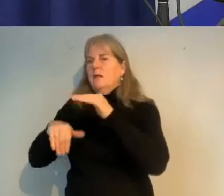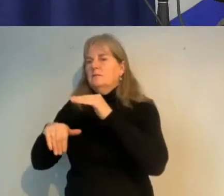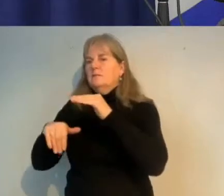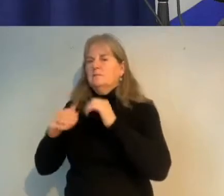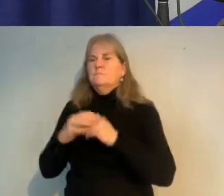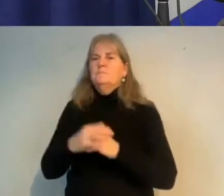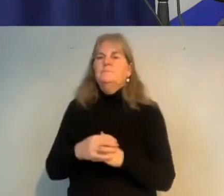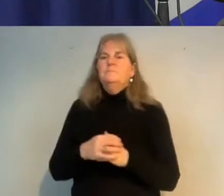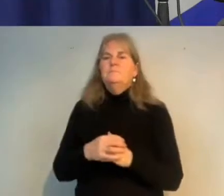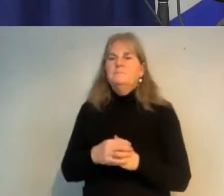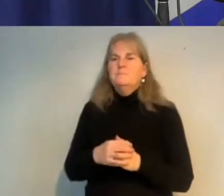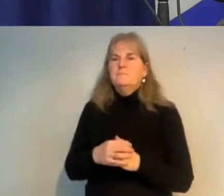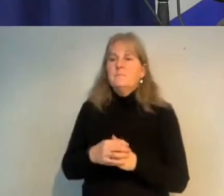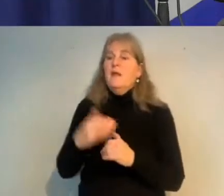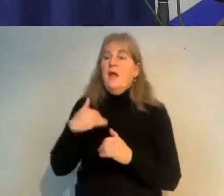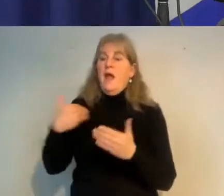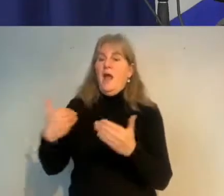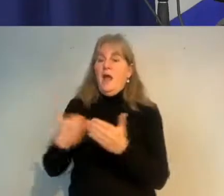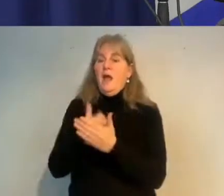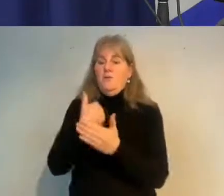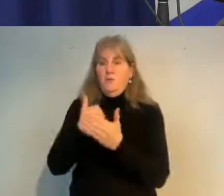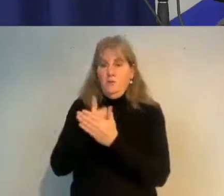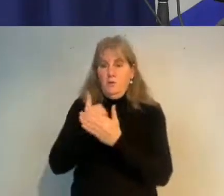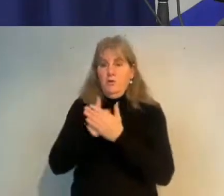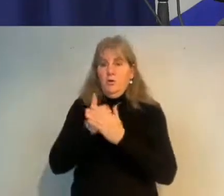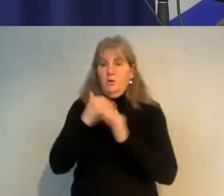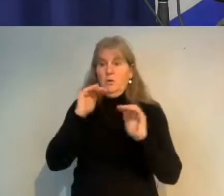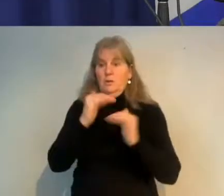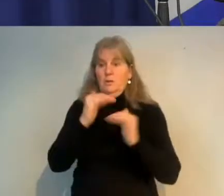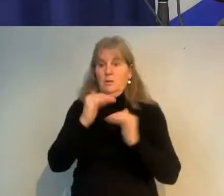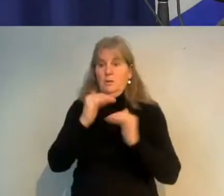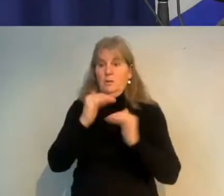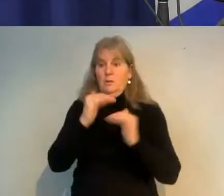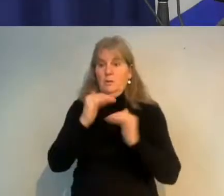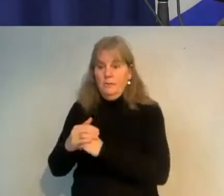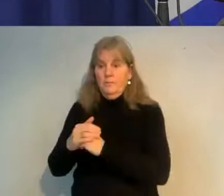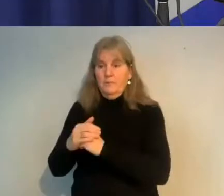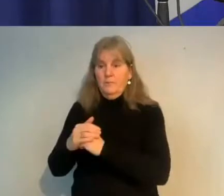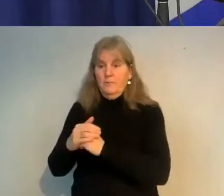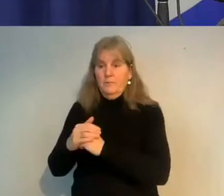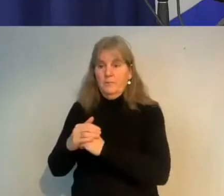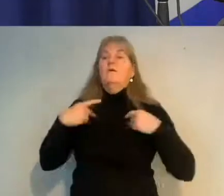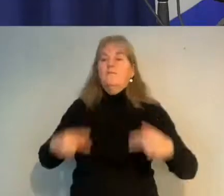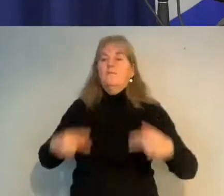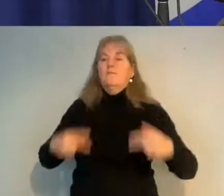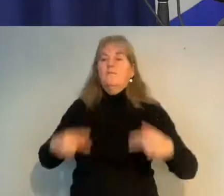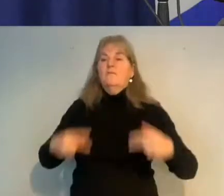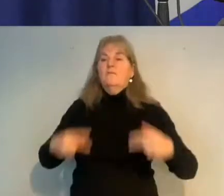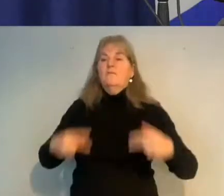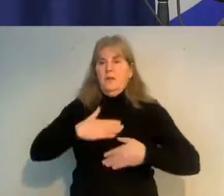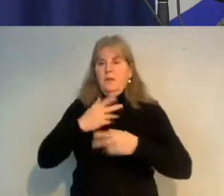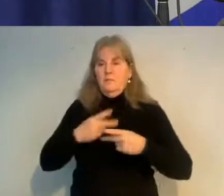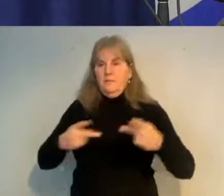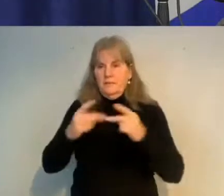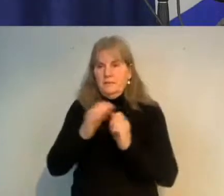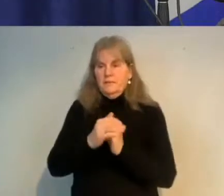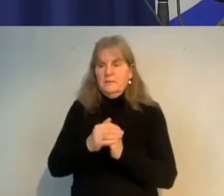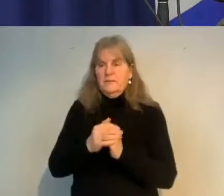There are new restrictions on sports and physical recreation places. This includes